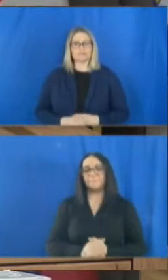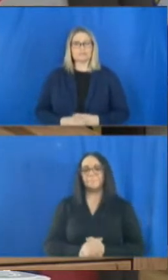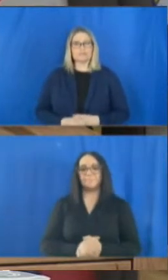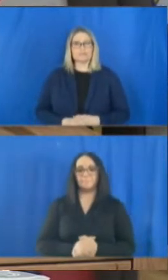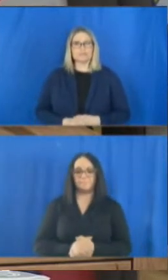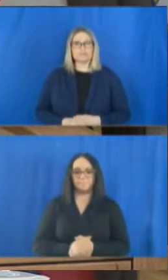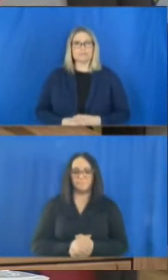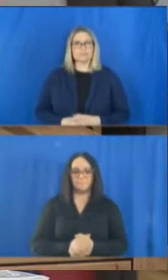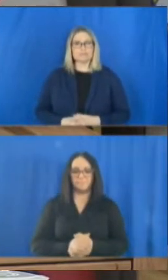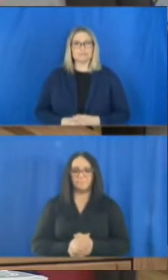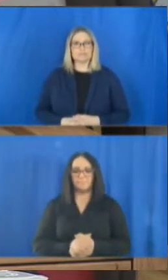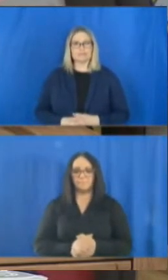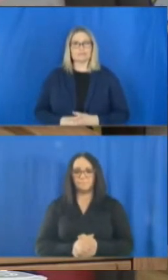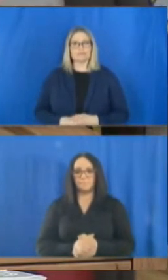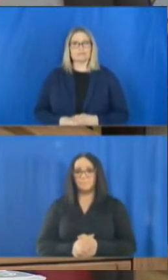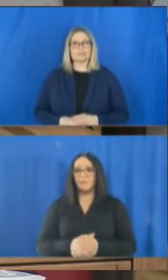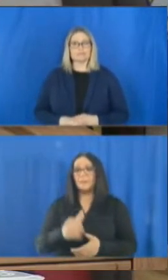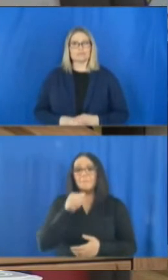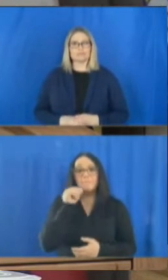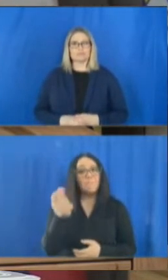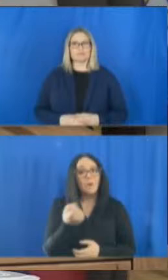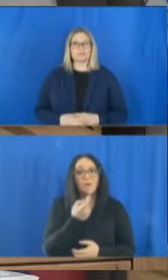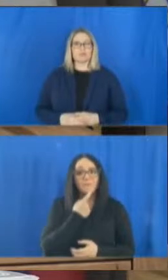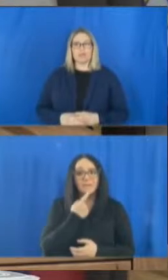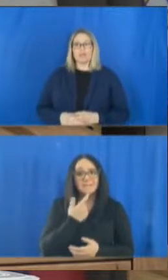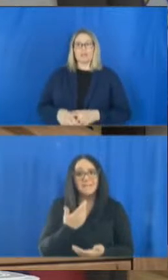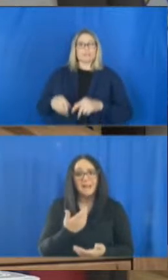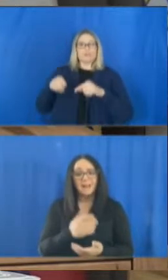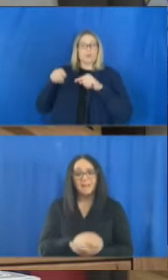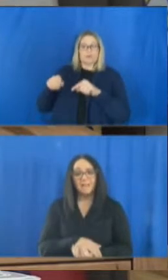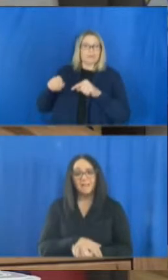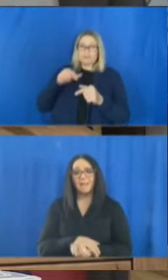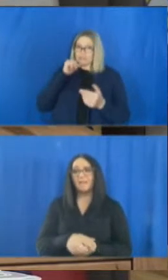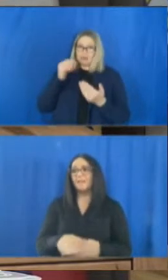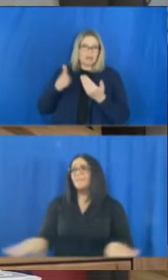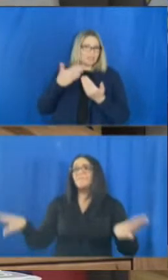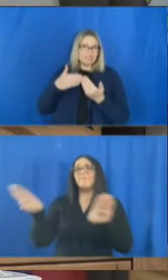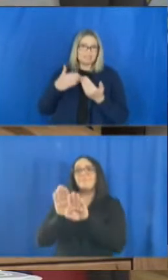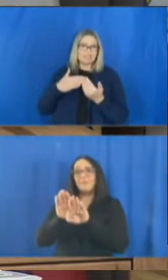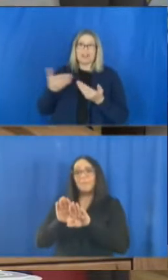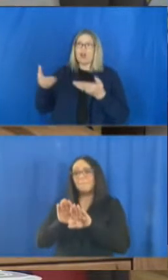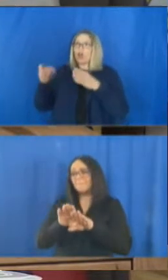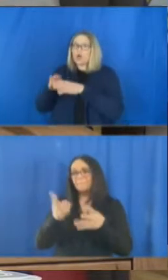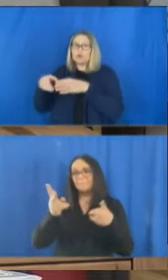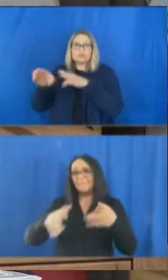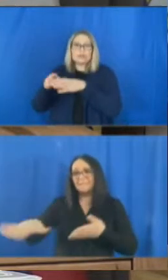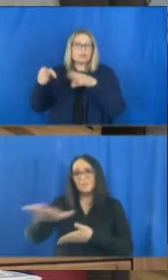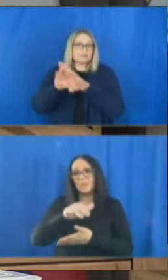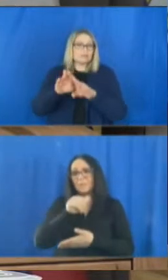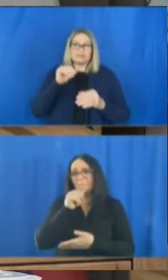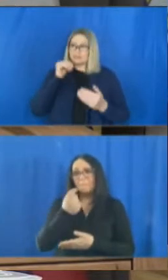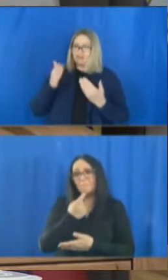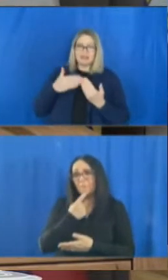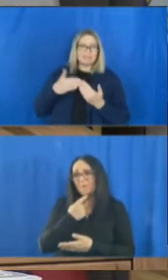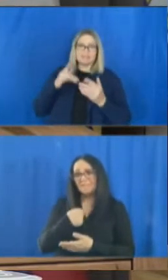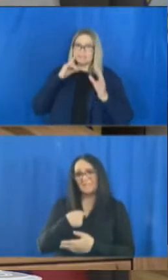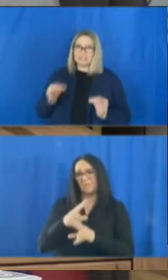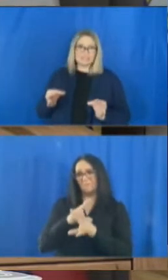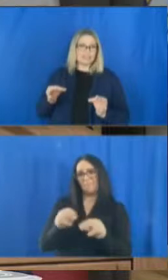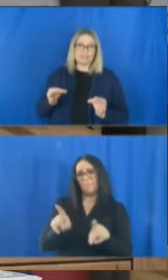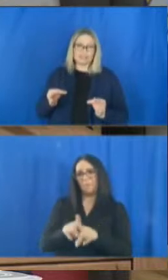clearly explained the medical reasons and all of the conditions that were